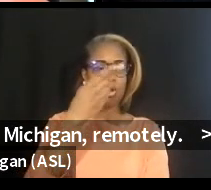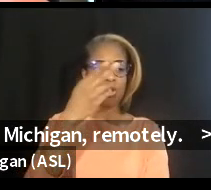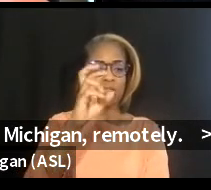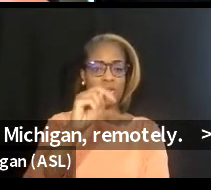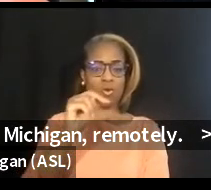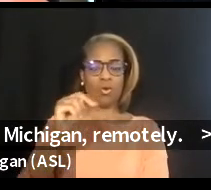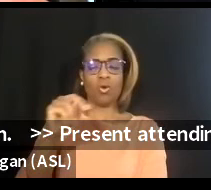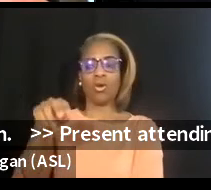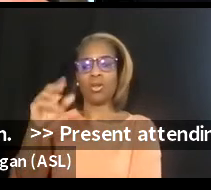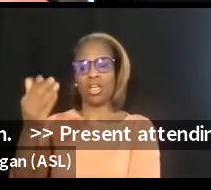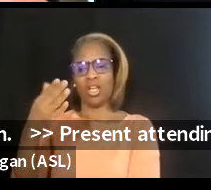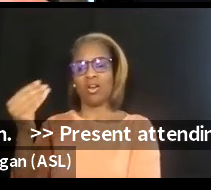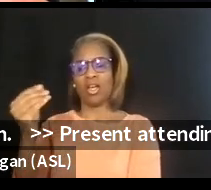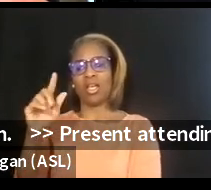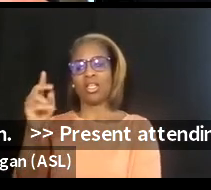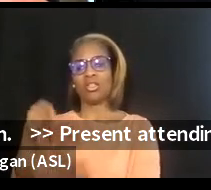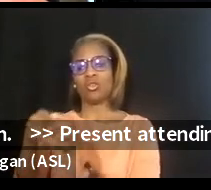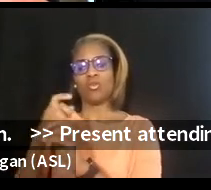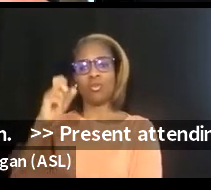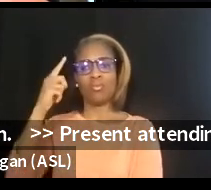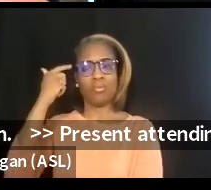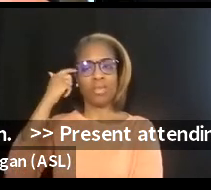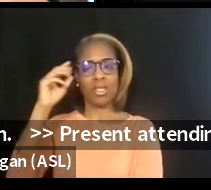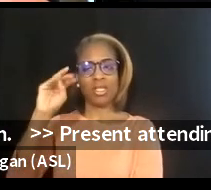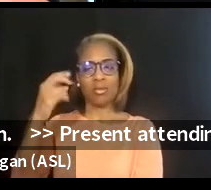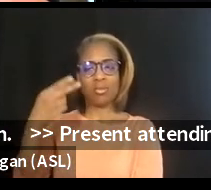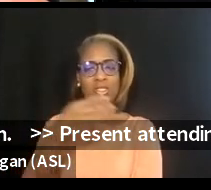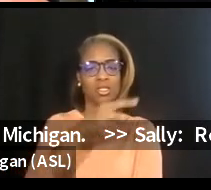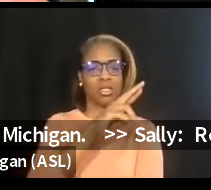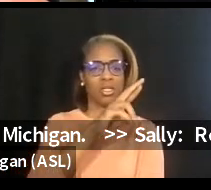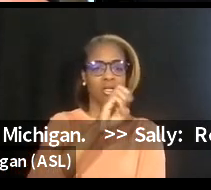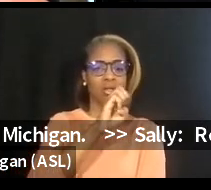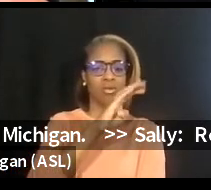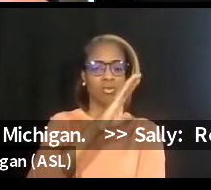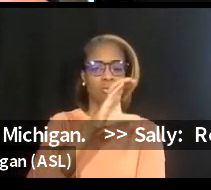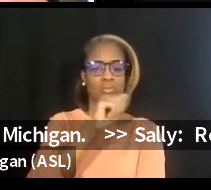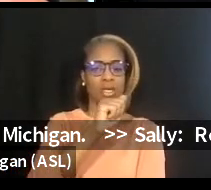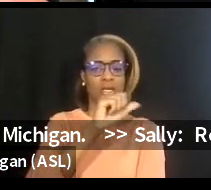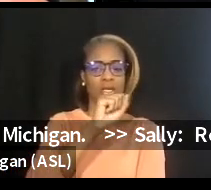Rebecca Zatella. Present, attending remotely from Canton, Michigan.